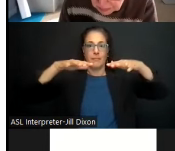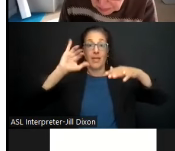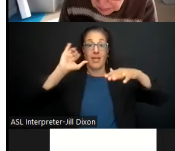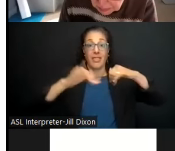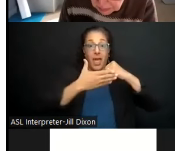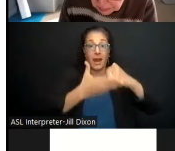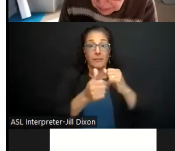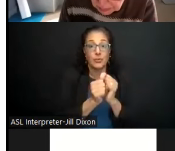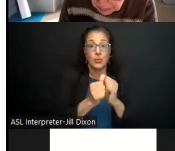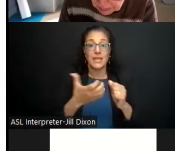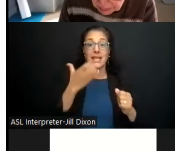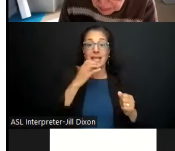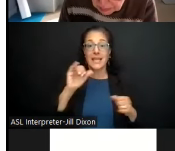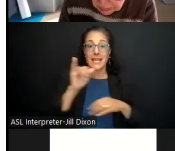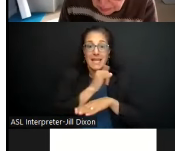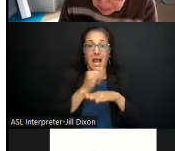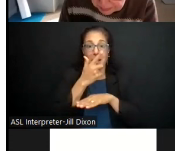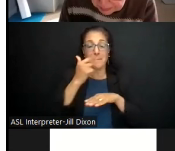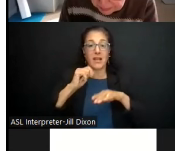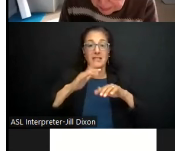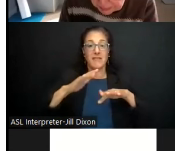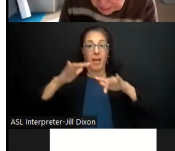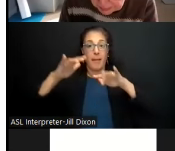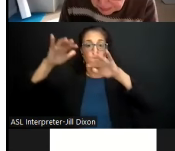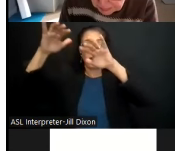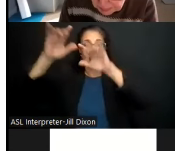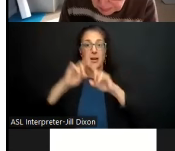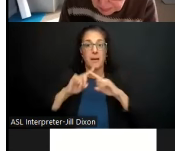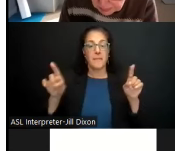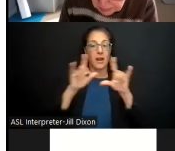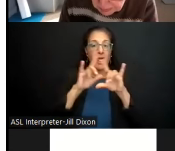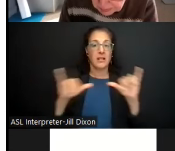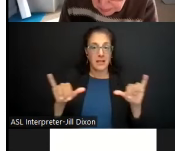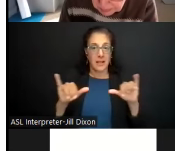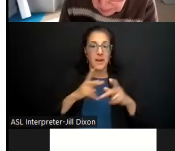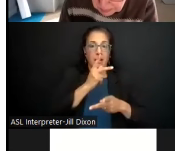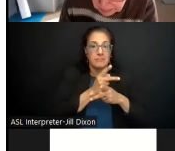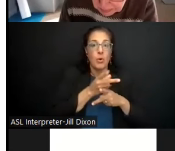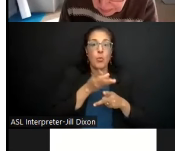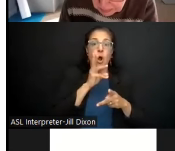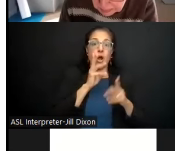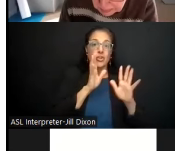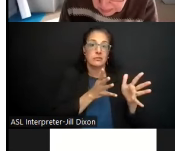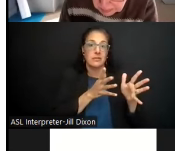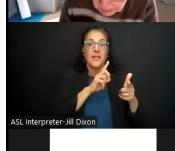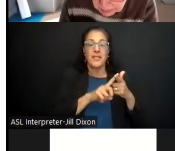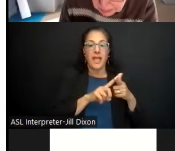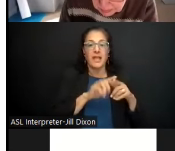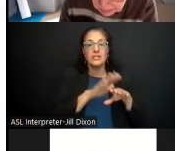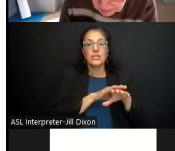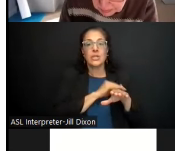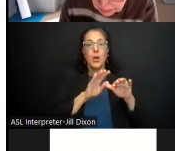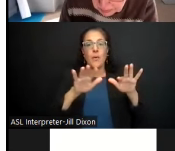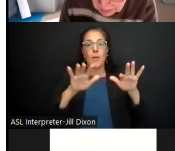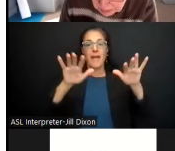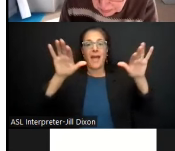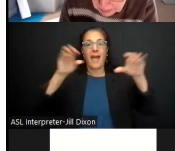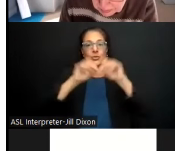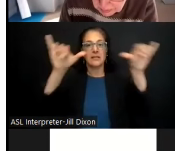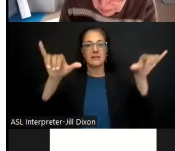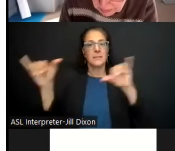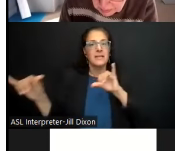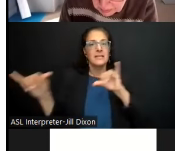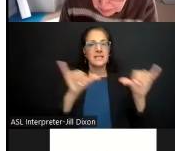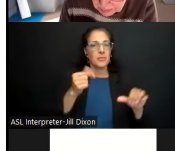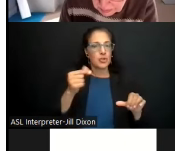heat island because of evaporation, but also does retain the water up there and then slowly releases it back into the system. So